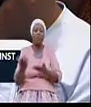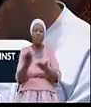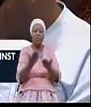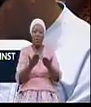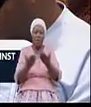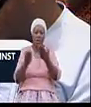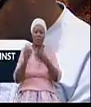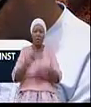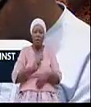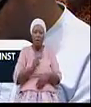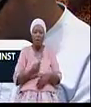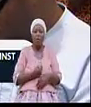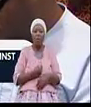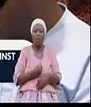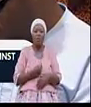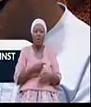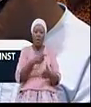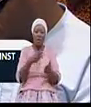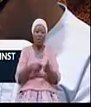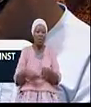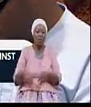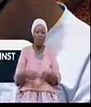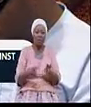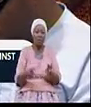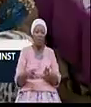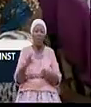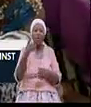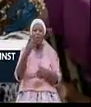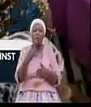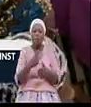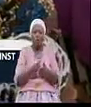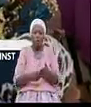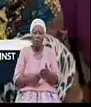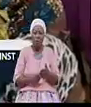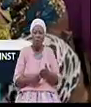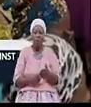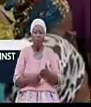served us thus? What